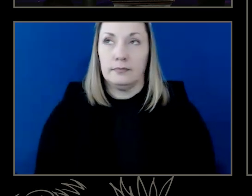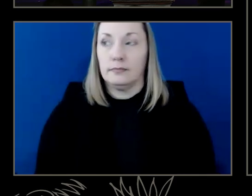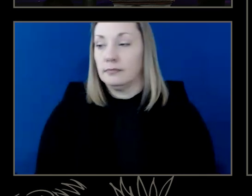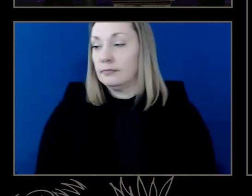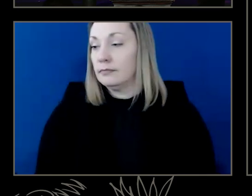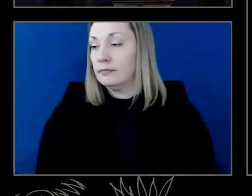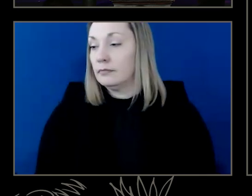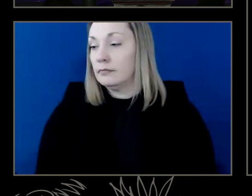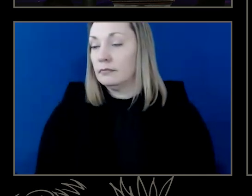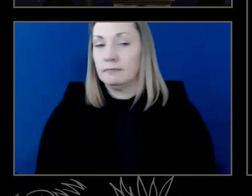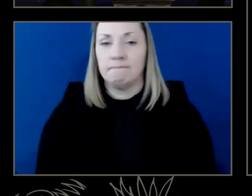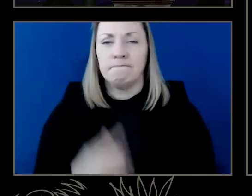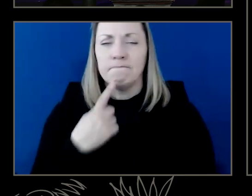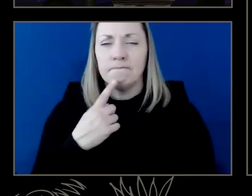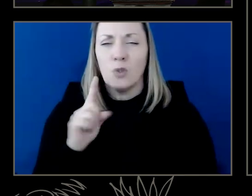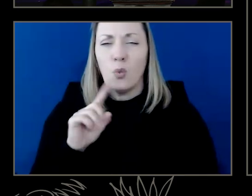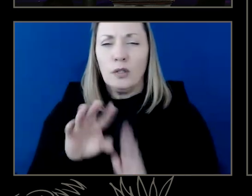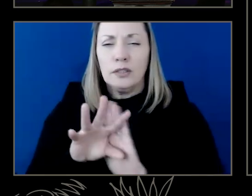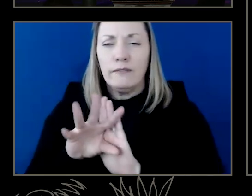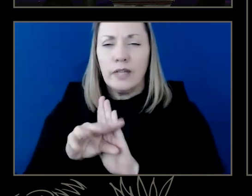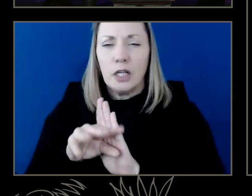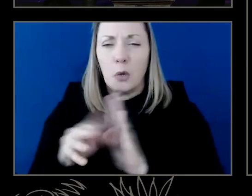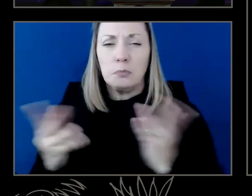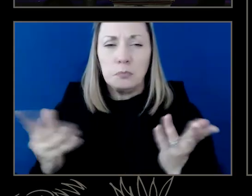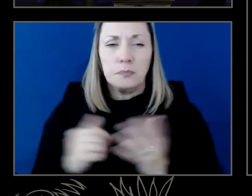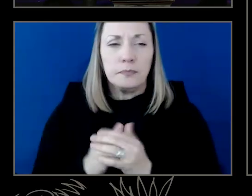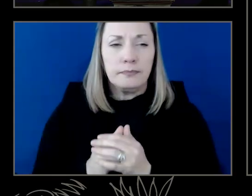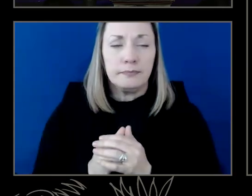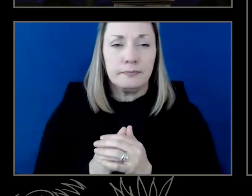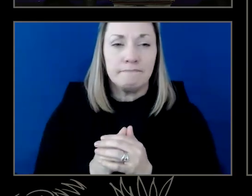Can you see the video? No?